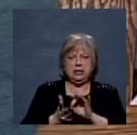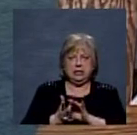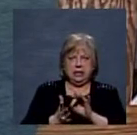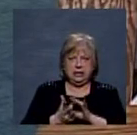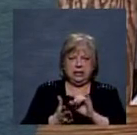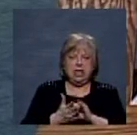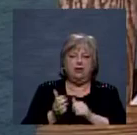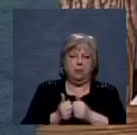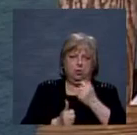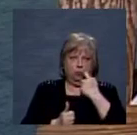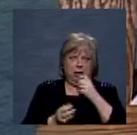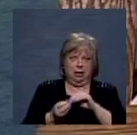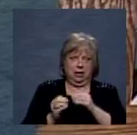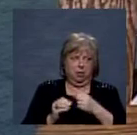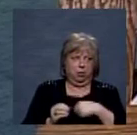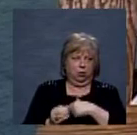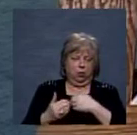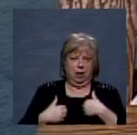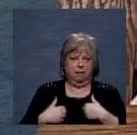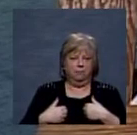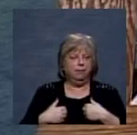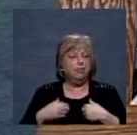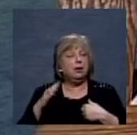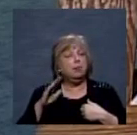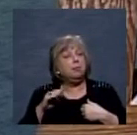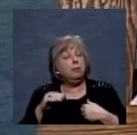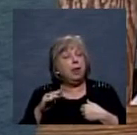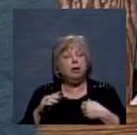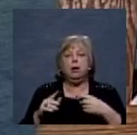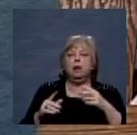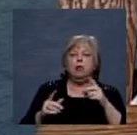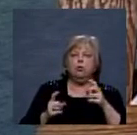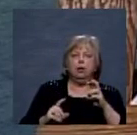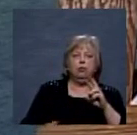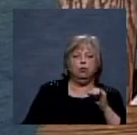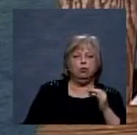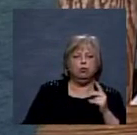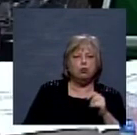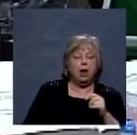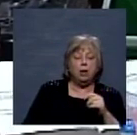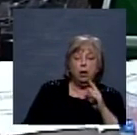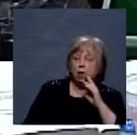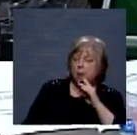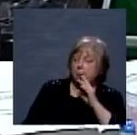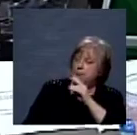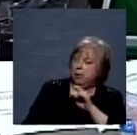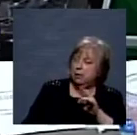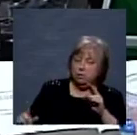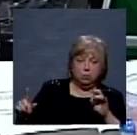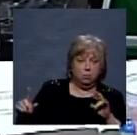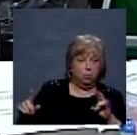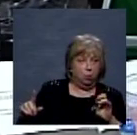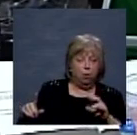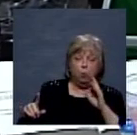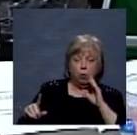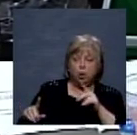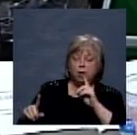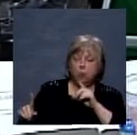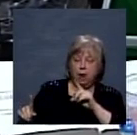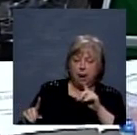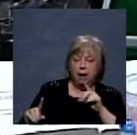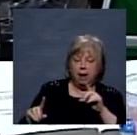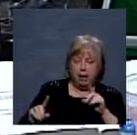have. Mayor? Yeah. Yeah. Will you answer the question in your report, Mr. Moore, as to who